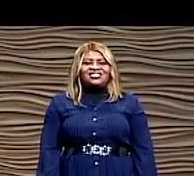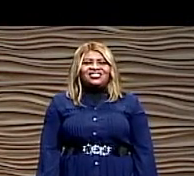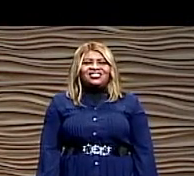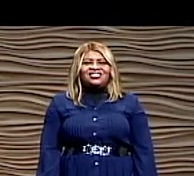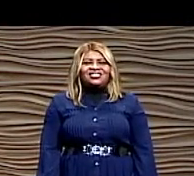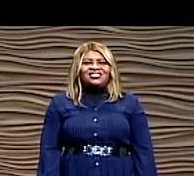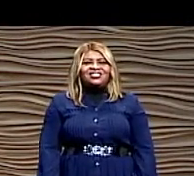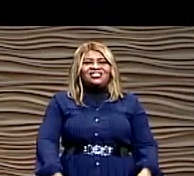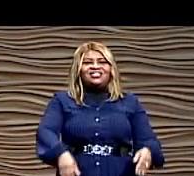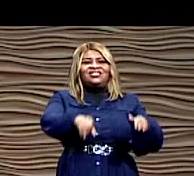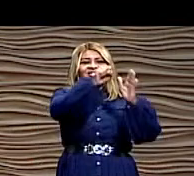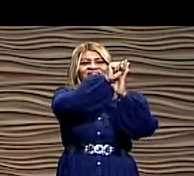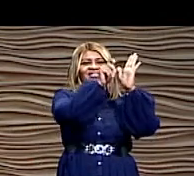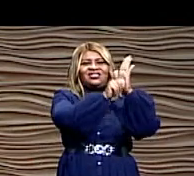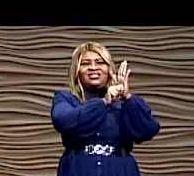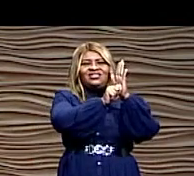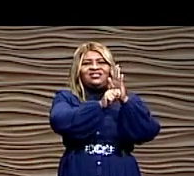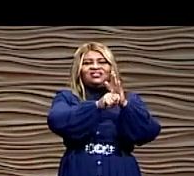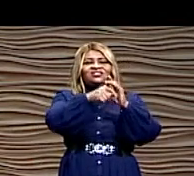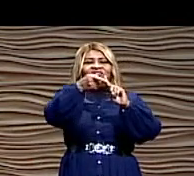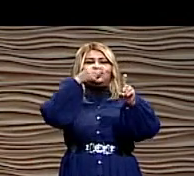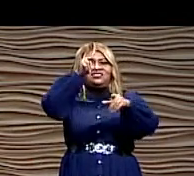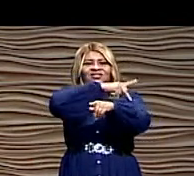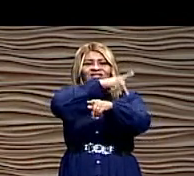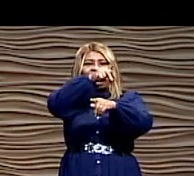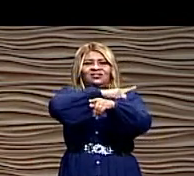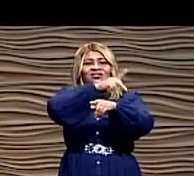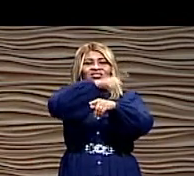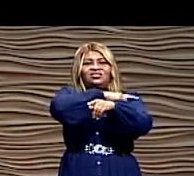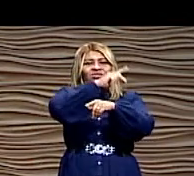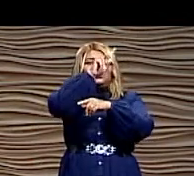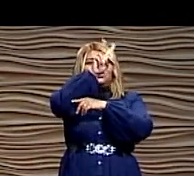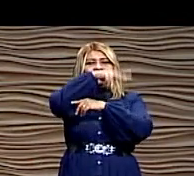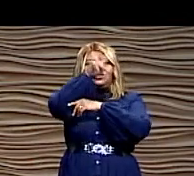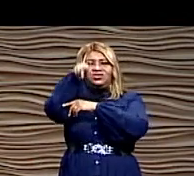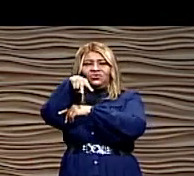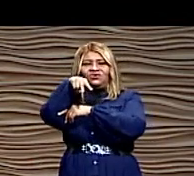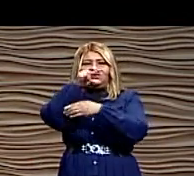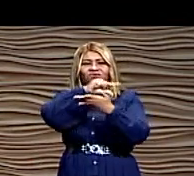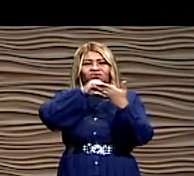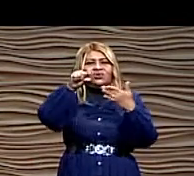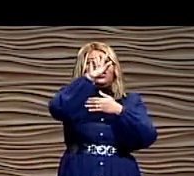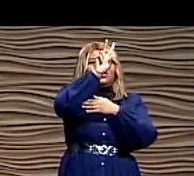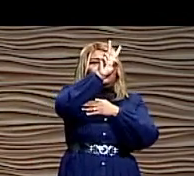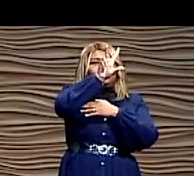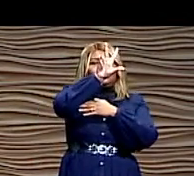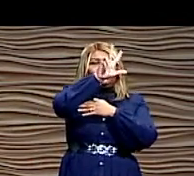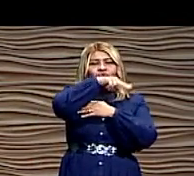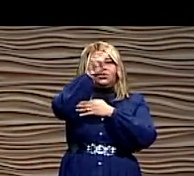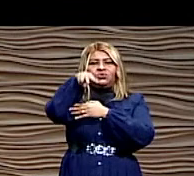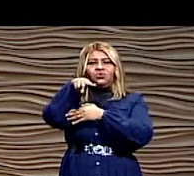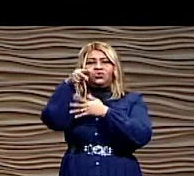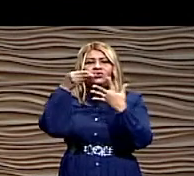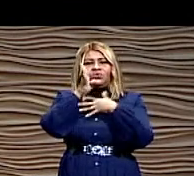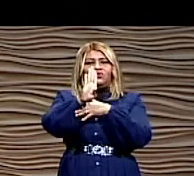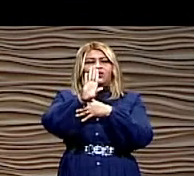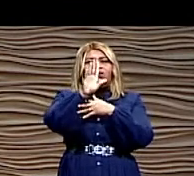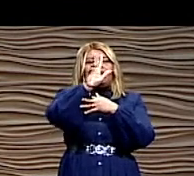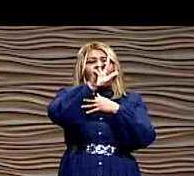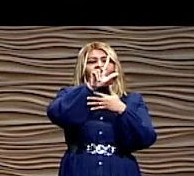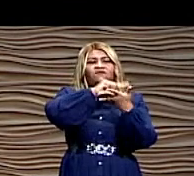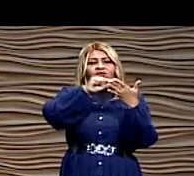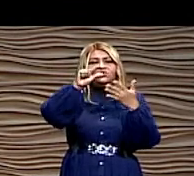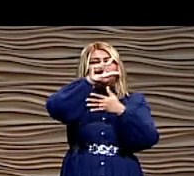Old Testament reading come from the book of Psalm 22, verses 22 through verse